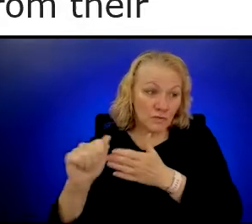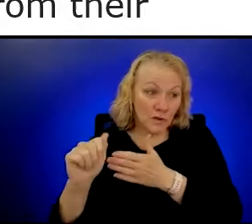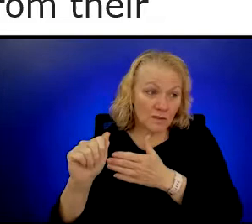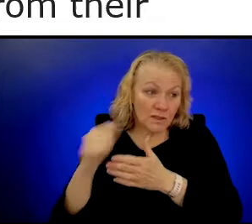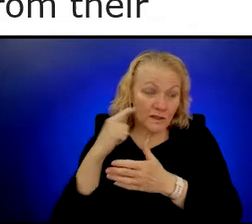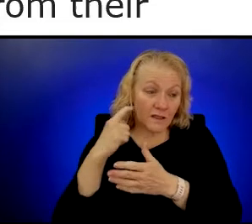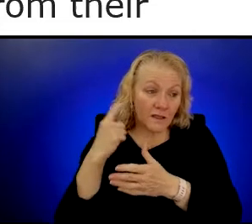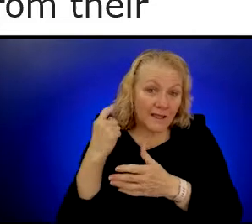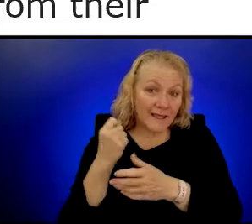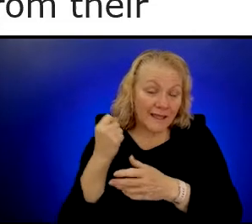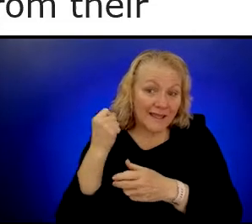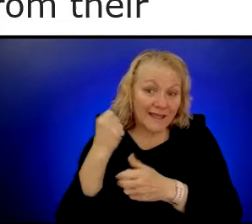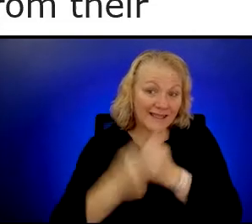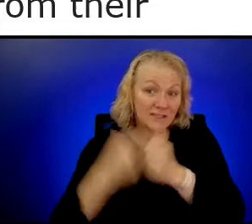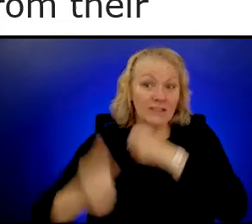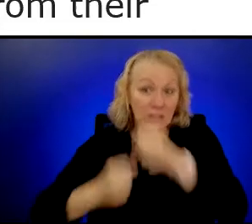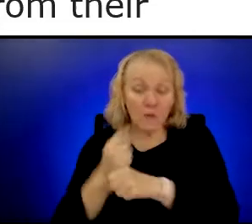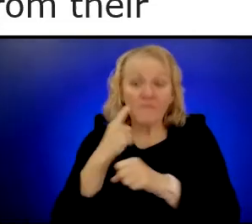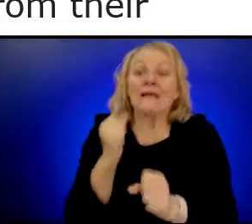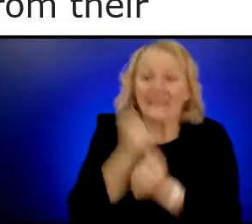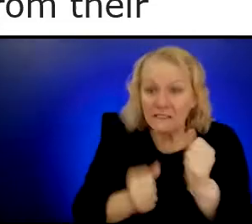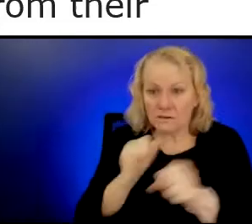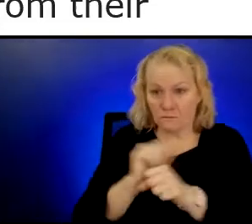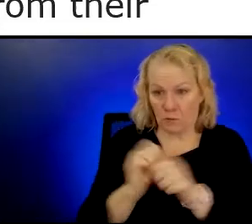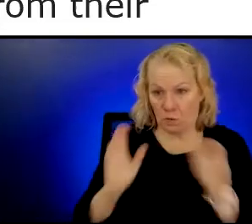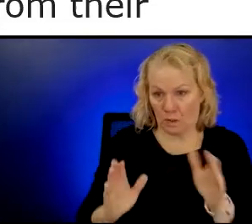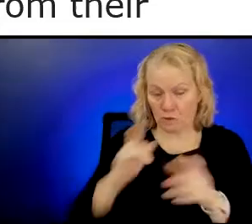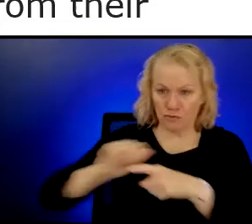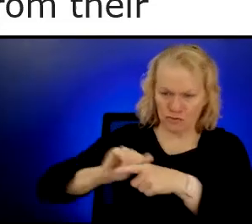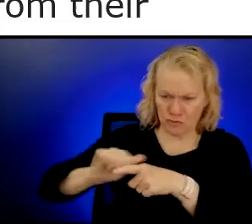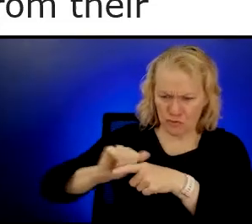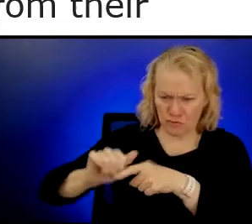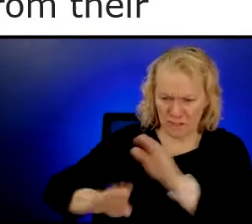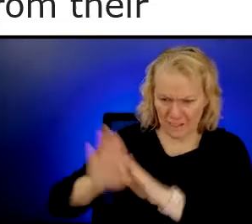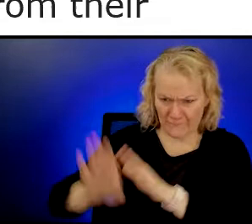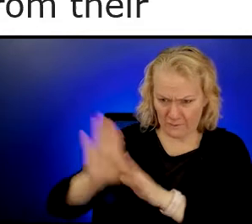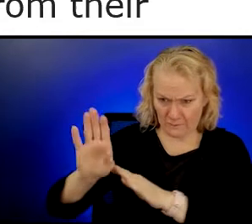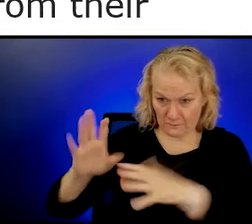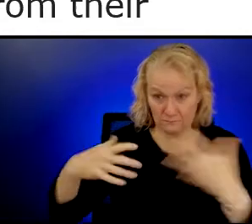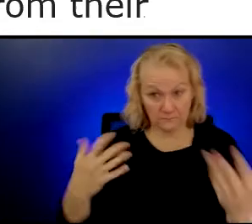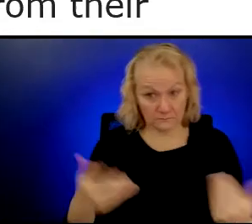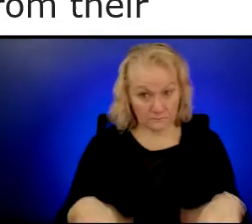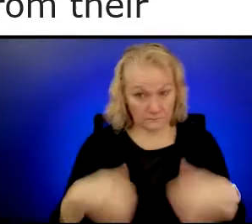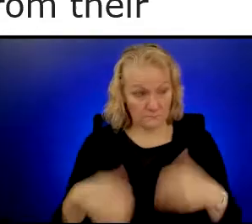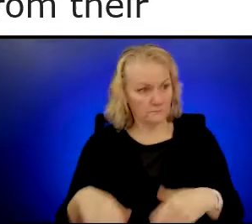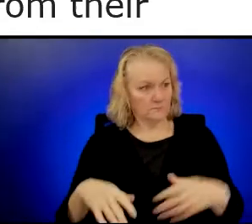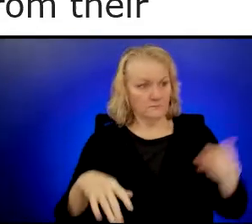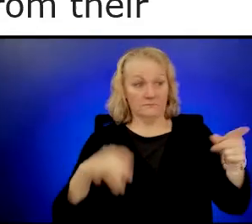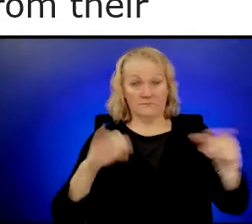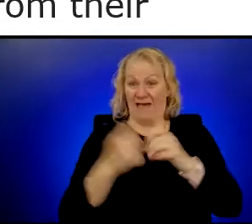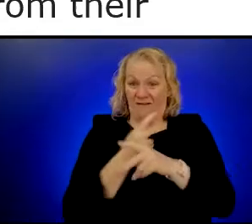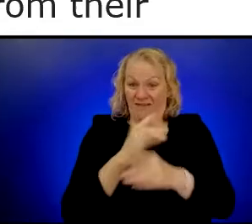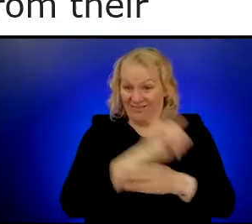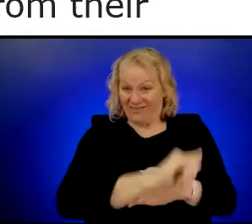$1,252 a year per employee on training and development initiatives. The formula for calculating the